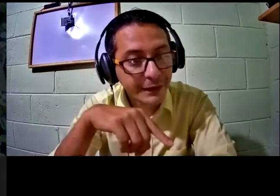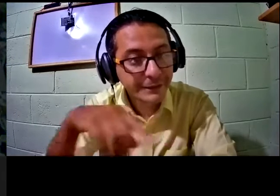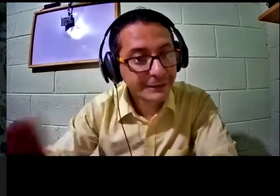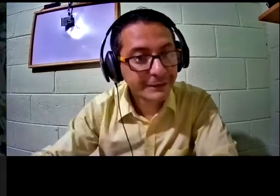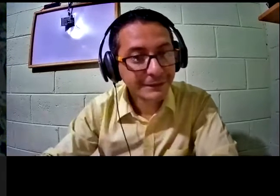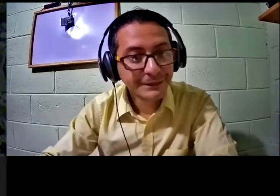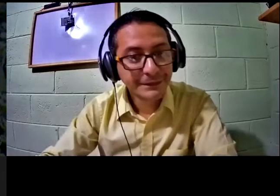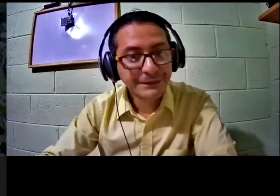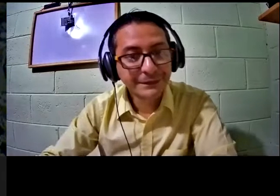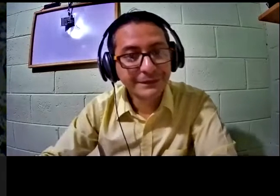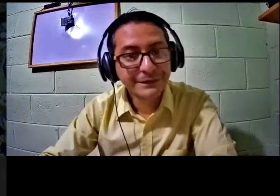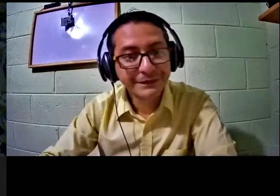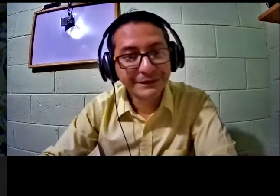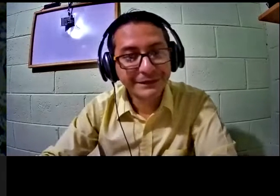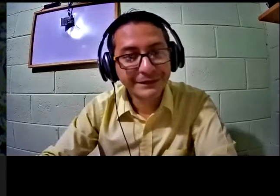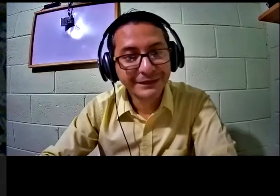okay?